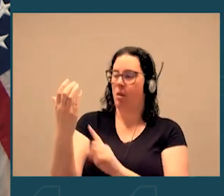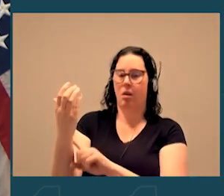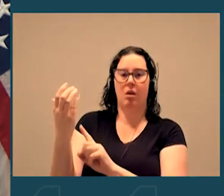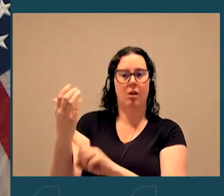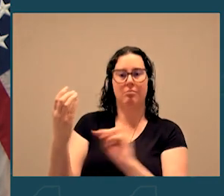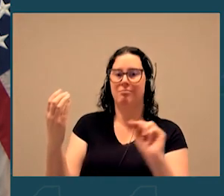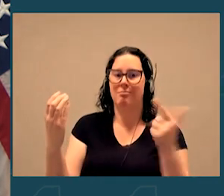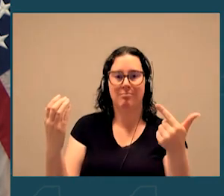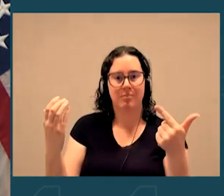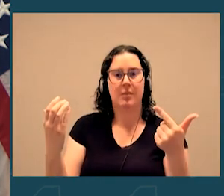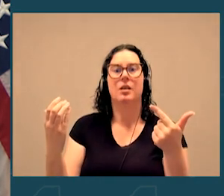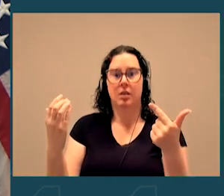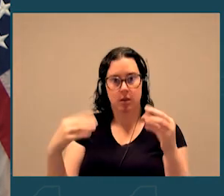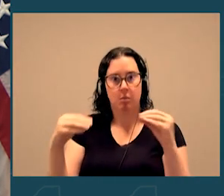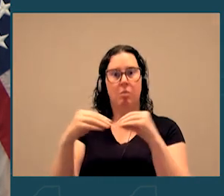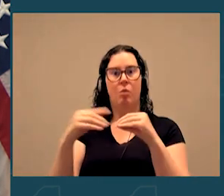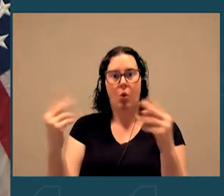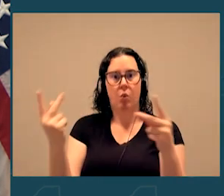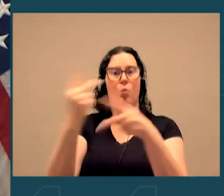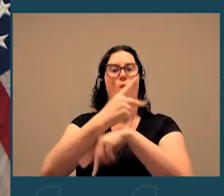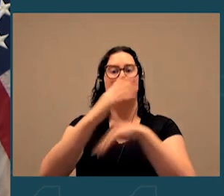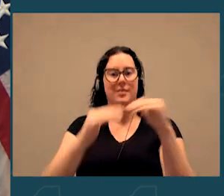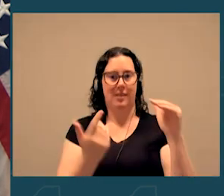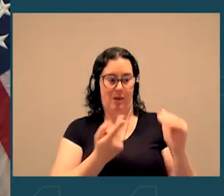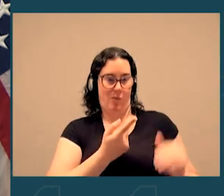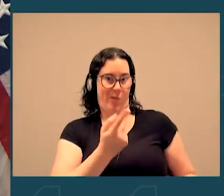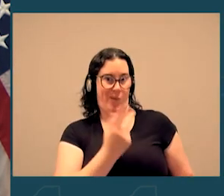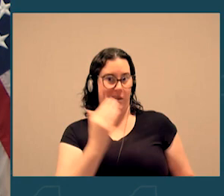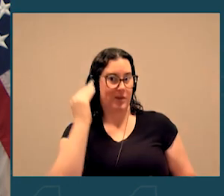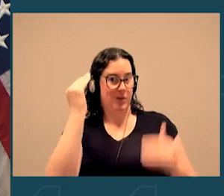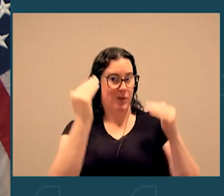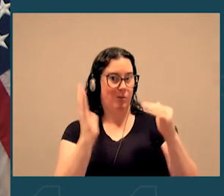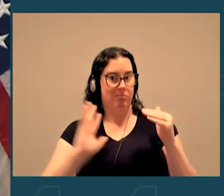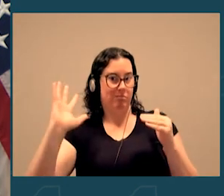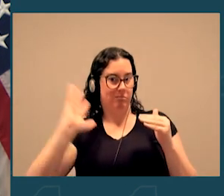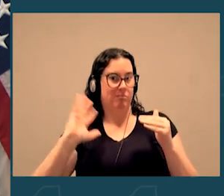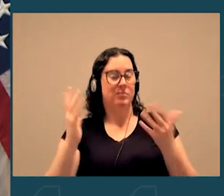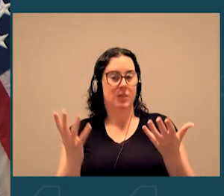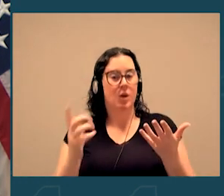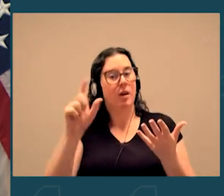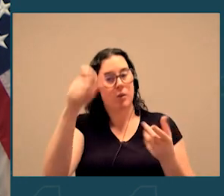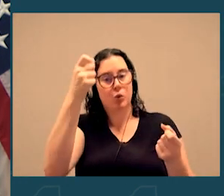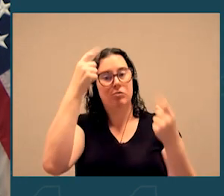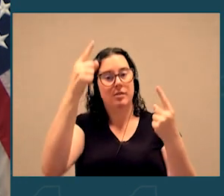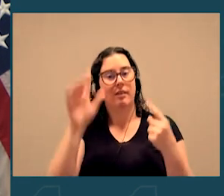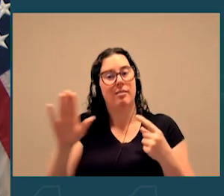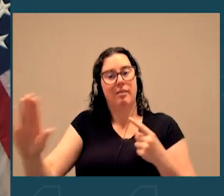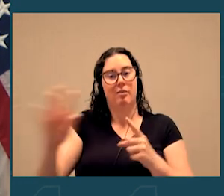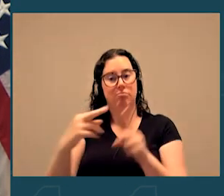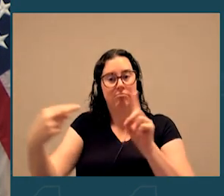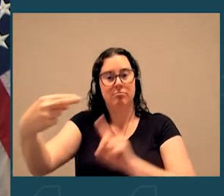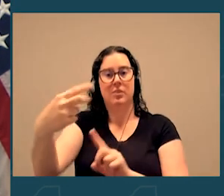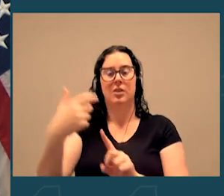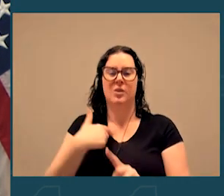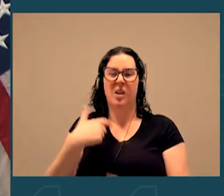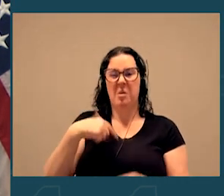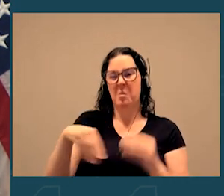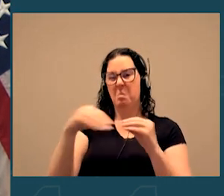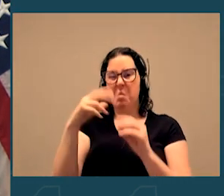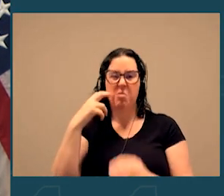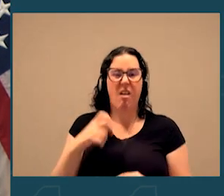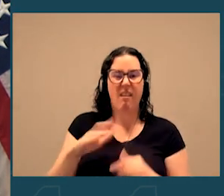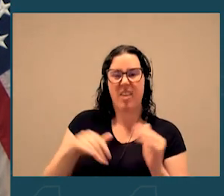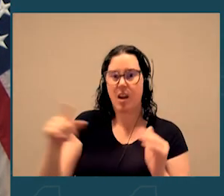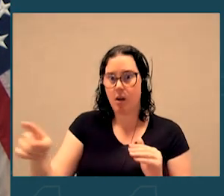whole different ballgame than we as adults had to deal with, and we need to be understanding that. Don't say, well, we are tougher than you were. Like, no, you have